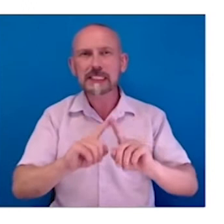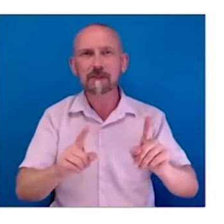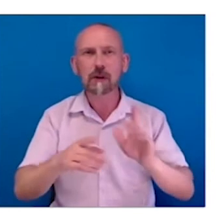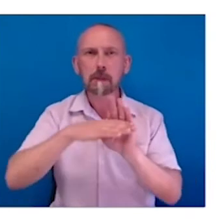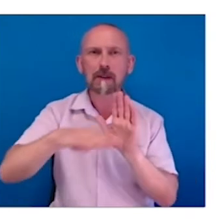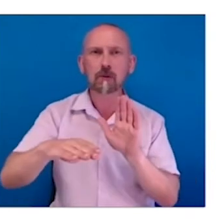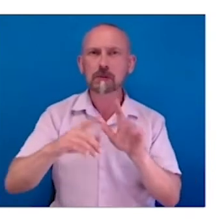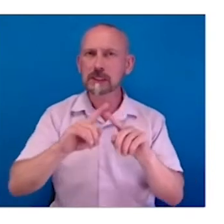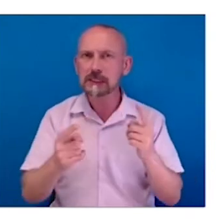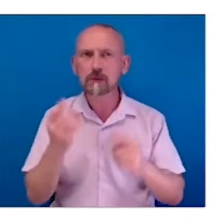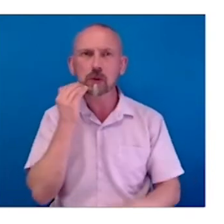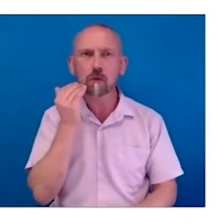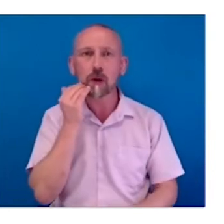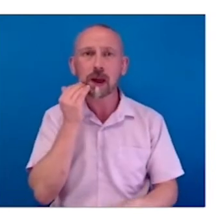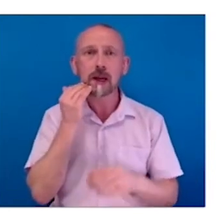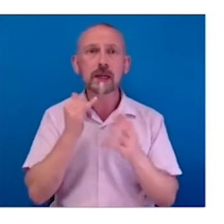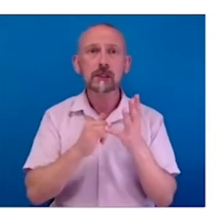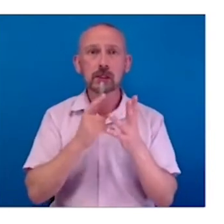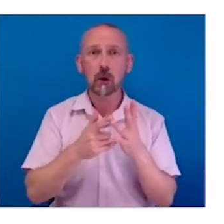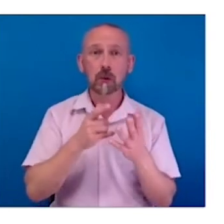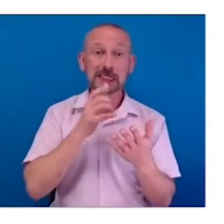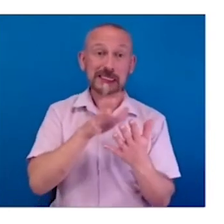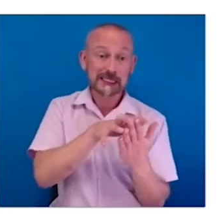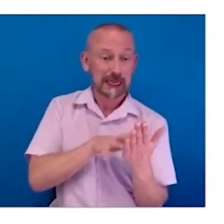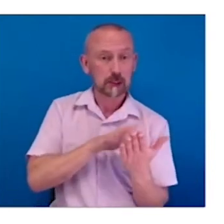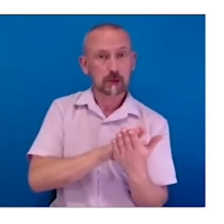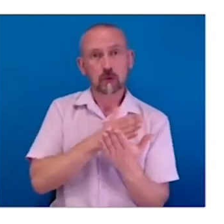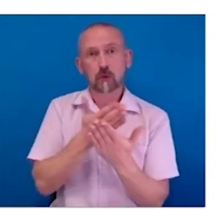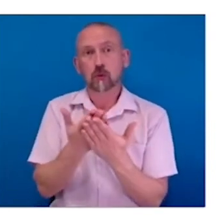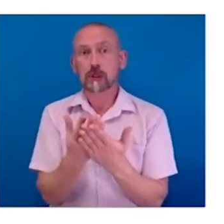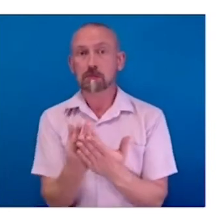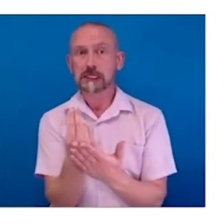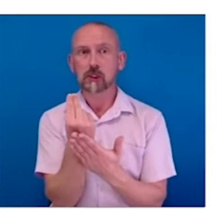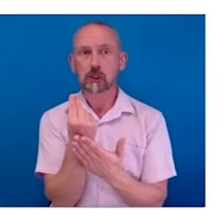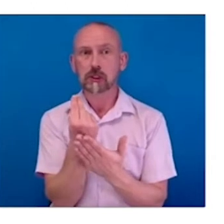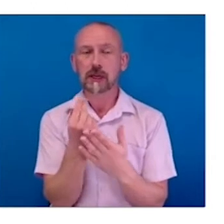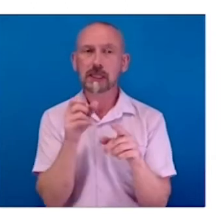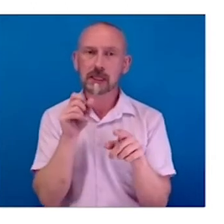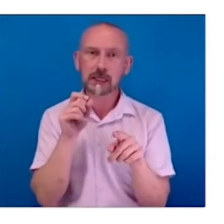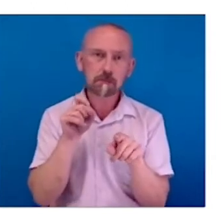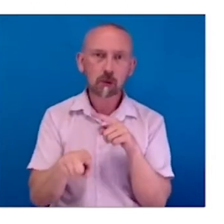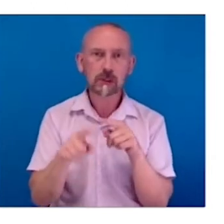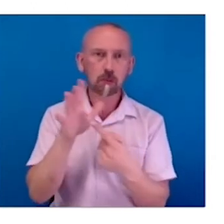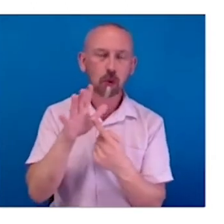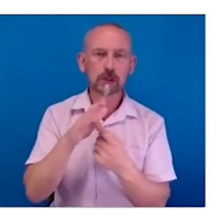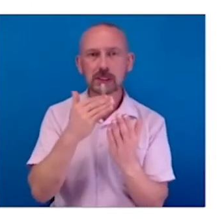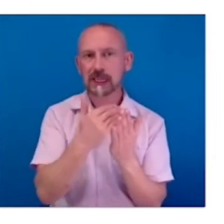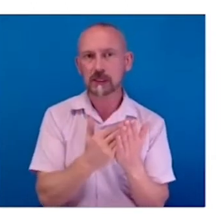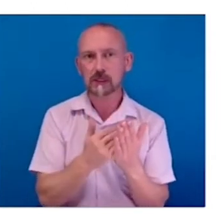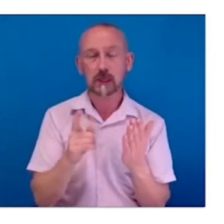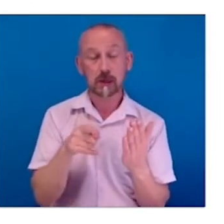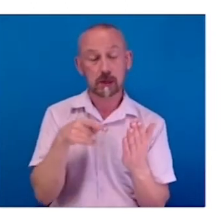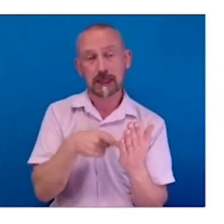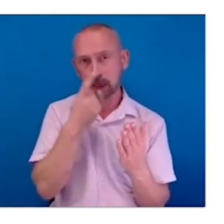platforms. Regarding text-to-speech, the standards which are relevant here are those which ensure that documents and websites